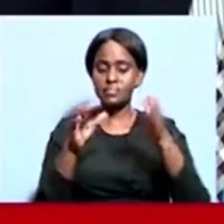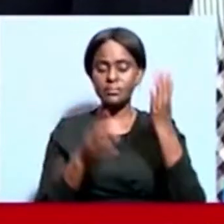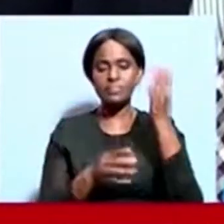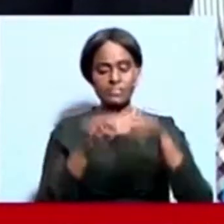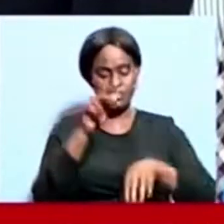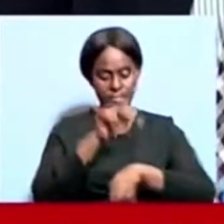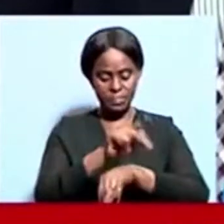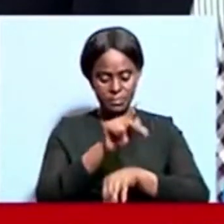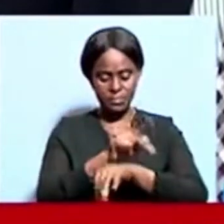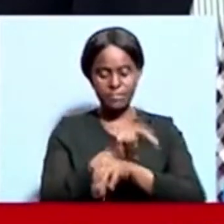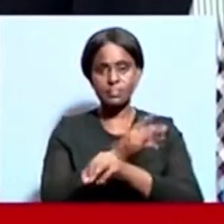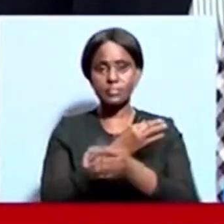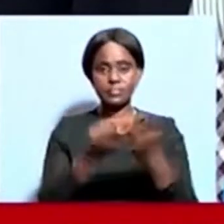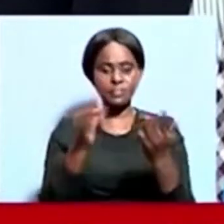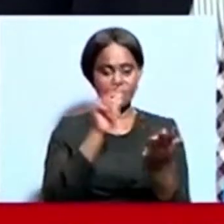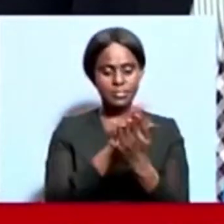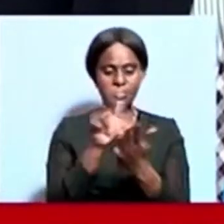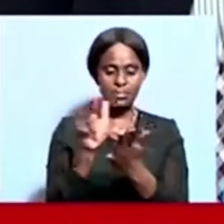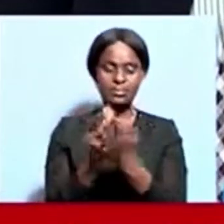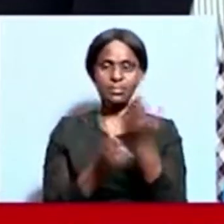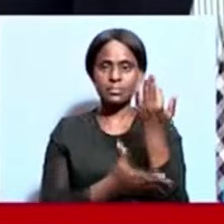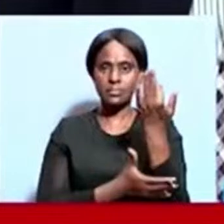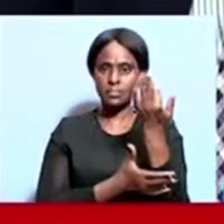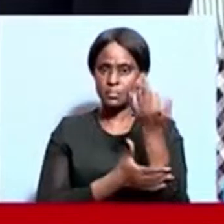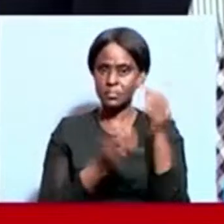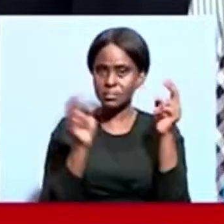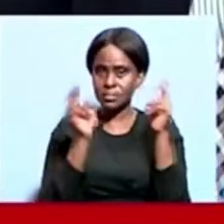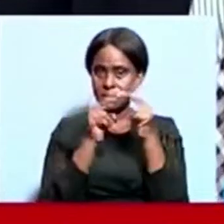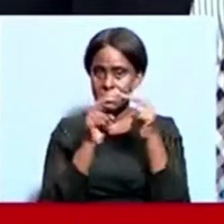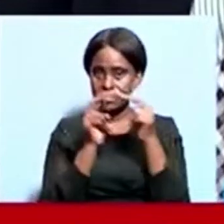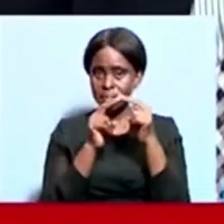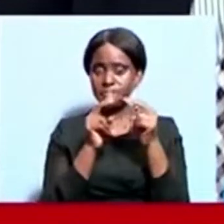projects, failure to sign formal contracts.